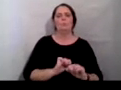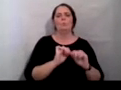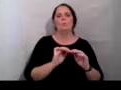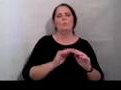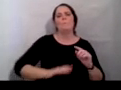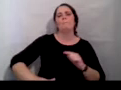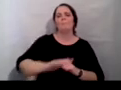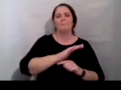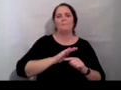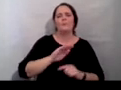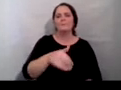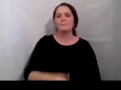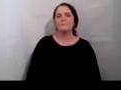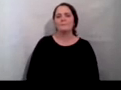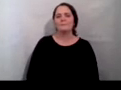homelands.